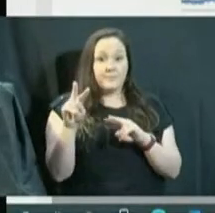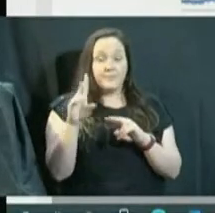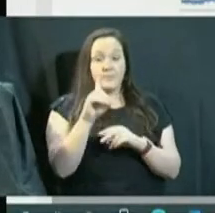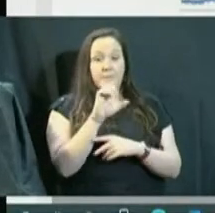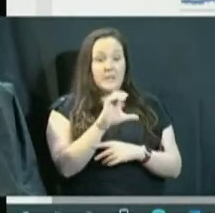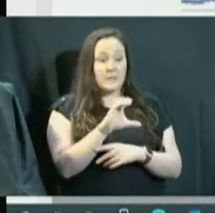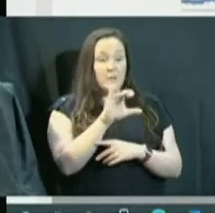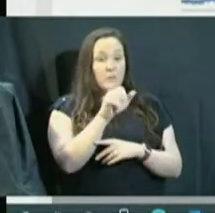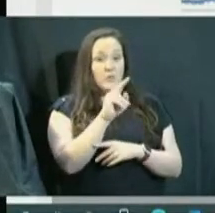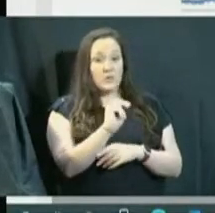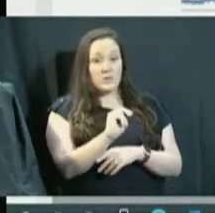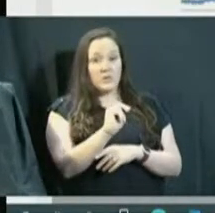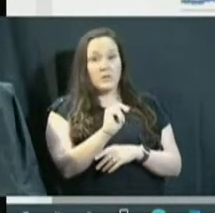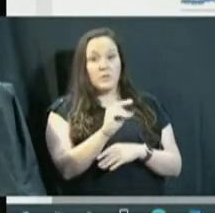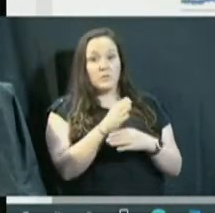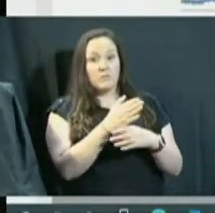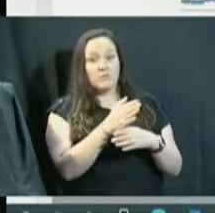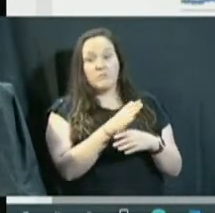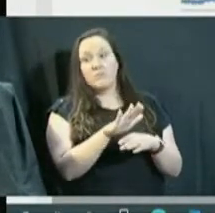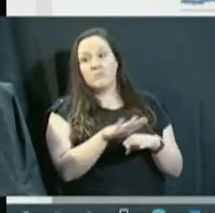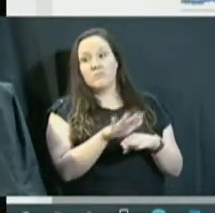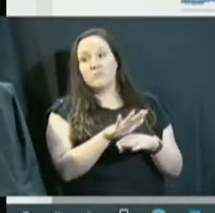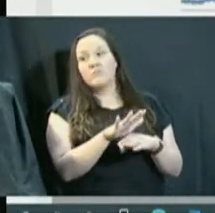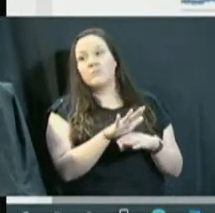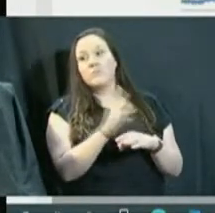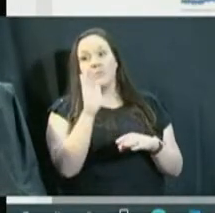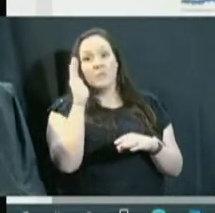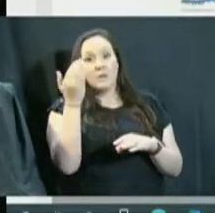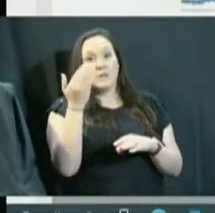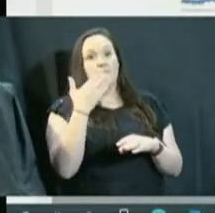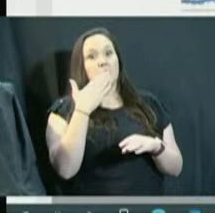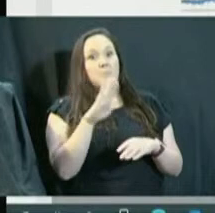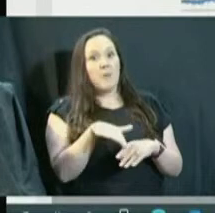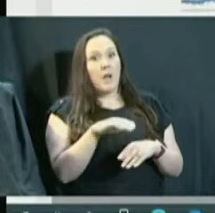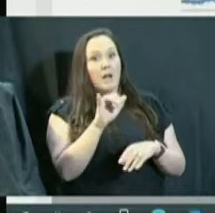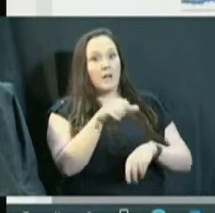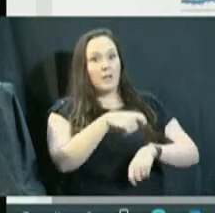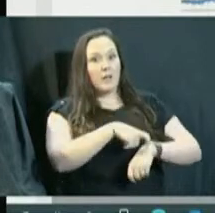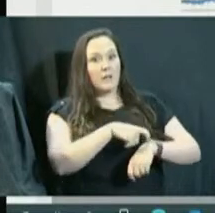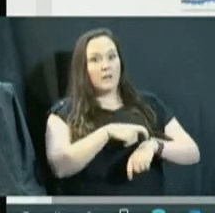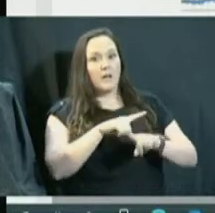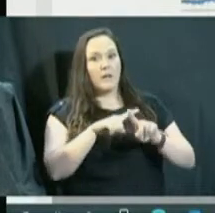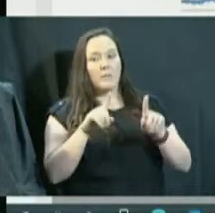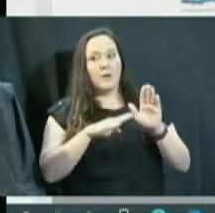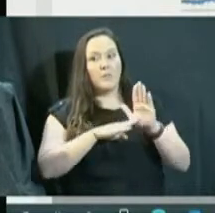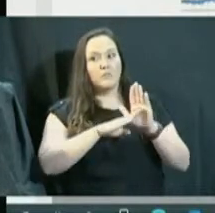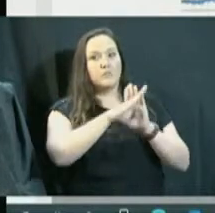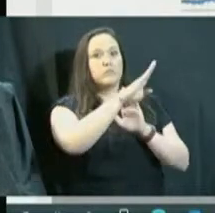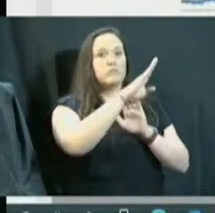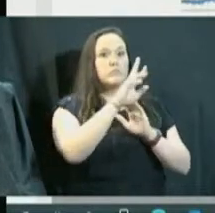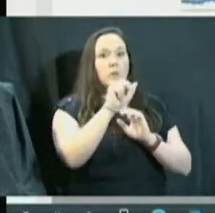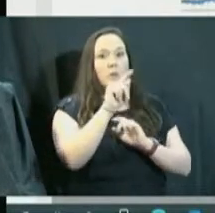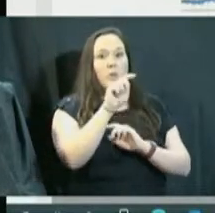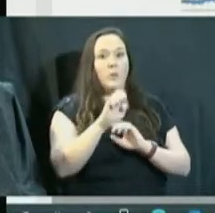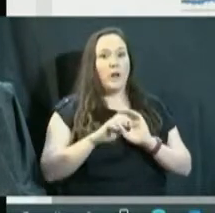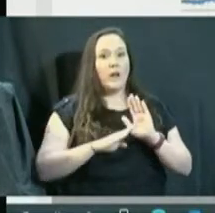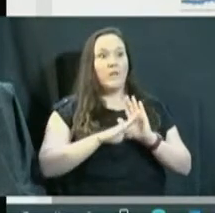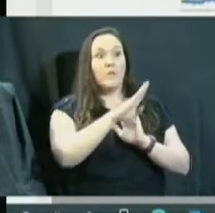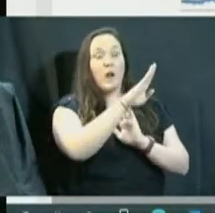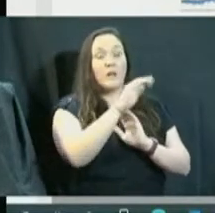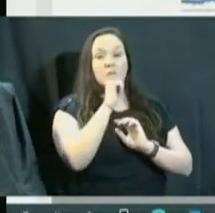December and January, it seemed really bad at the time, but the rate of rise was not particularly